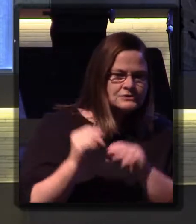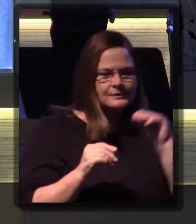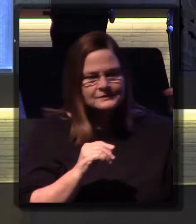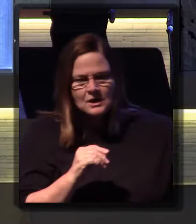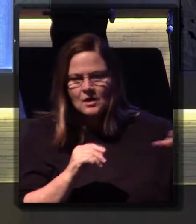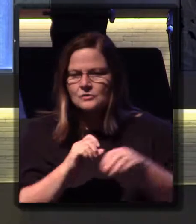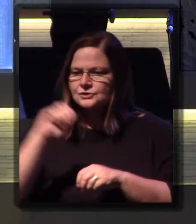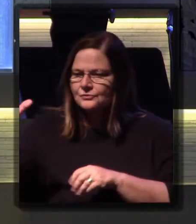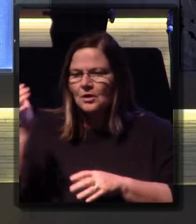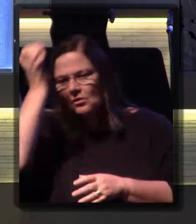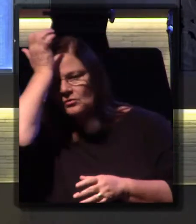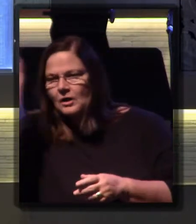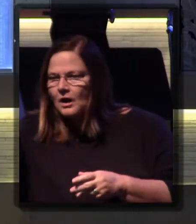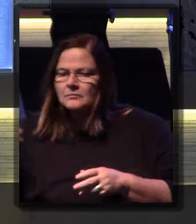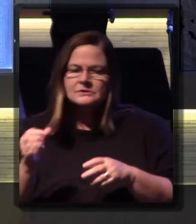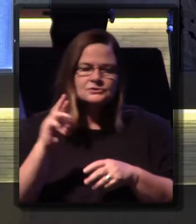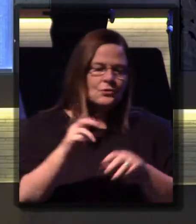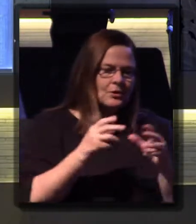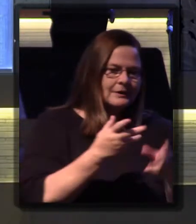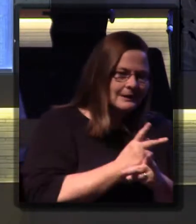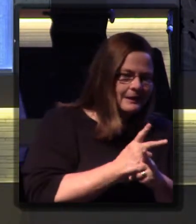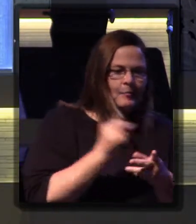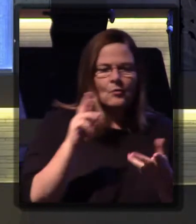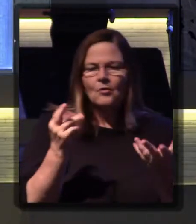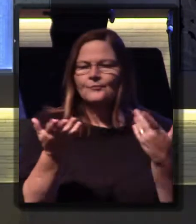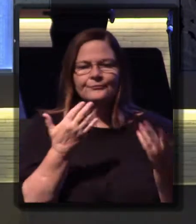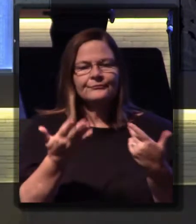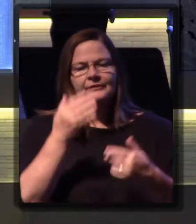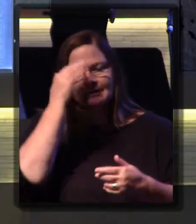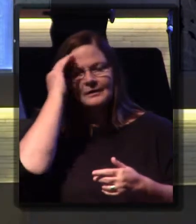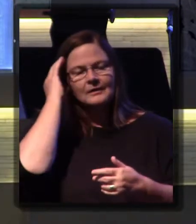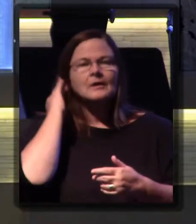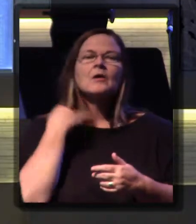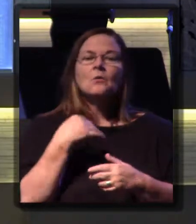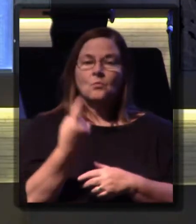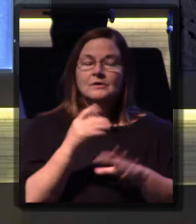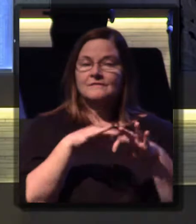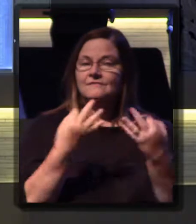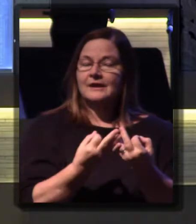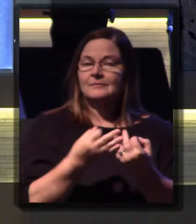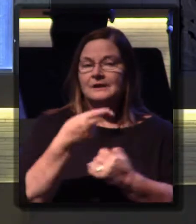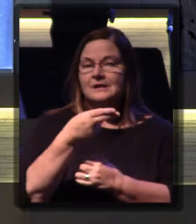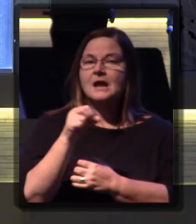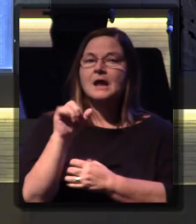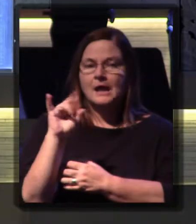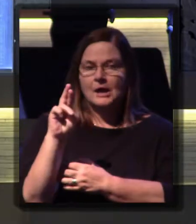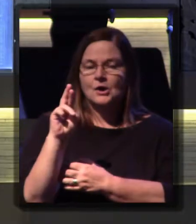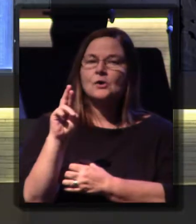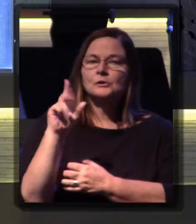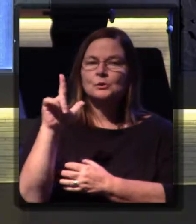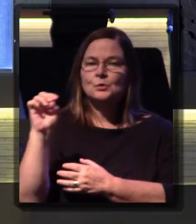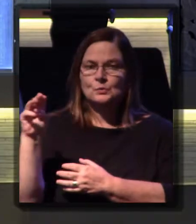we're unpacking and evaluating, should this go, should this throw, should this stay, should this...